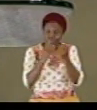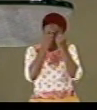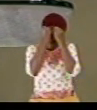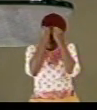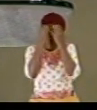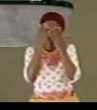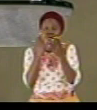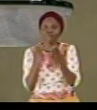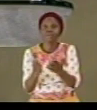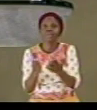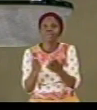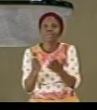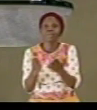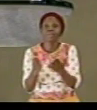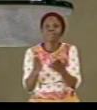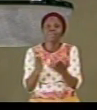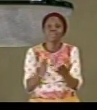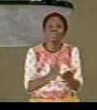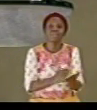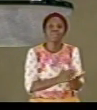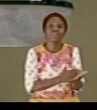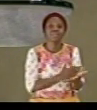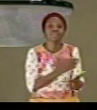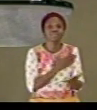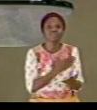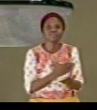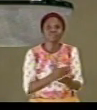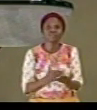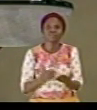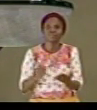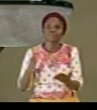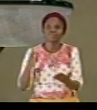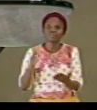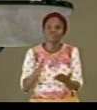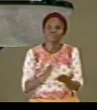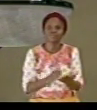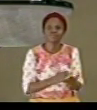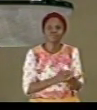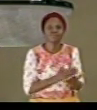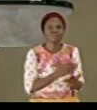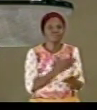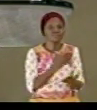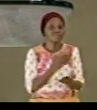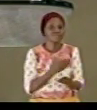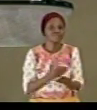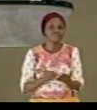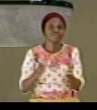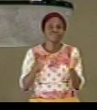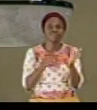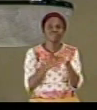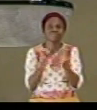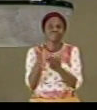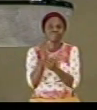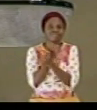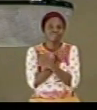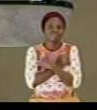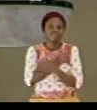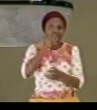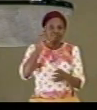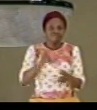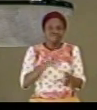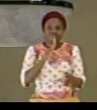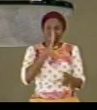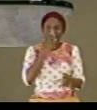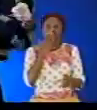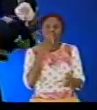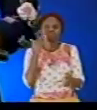to obey. I must dig a little deeper. Jesus' word must be sweeter.